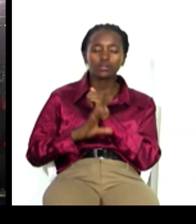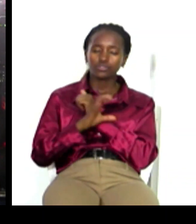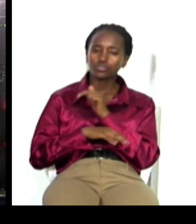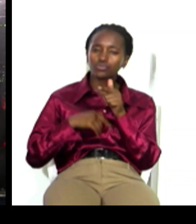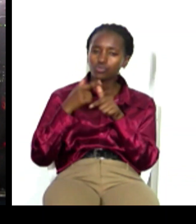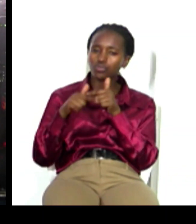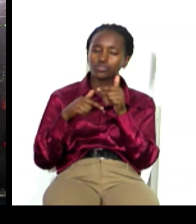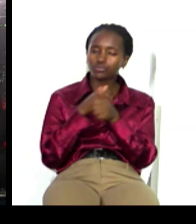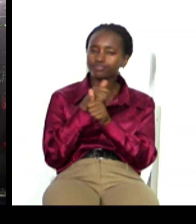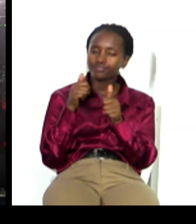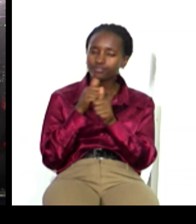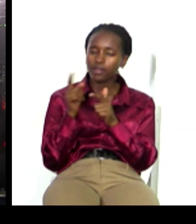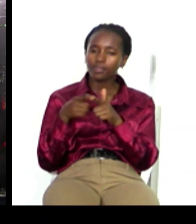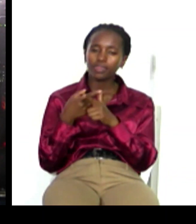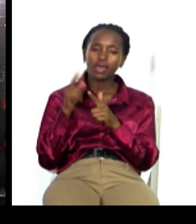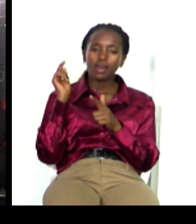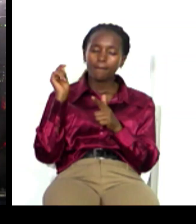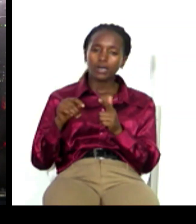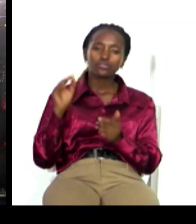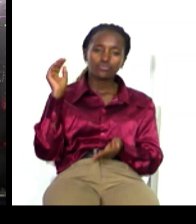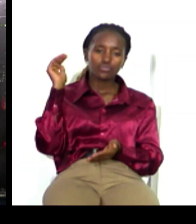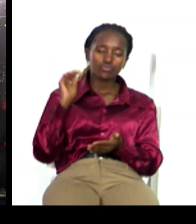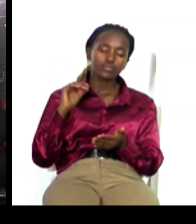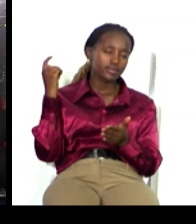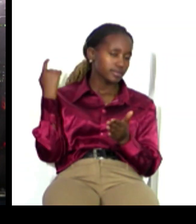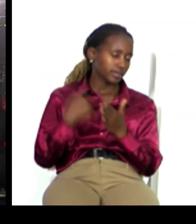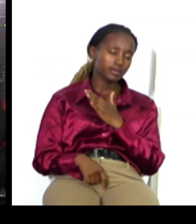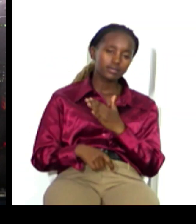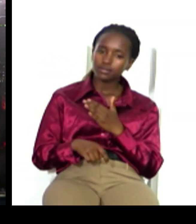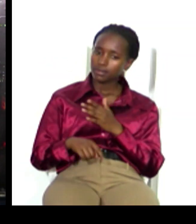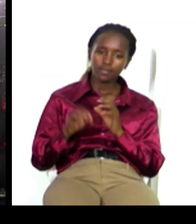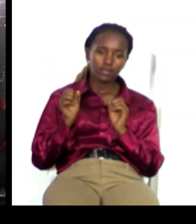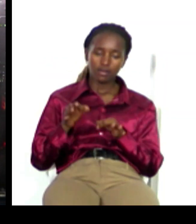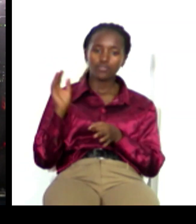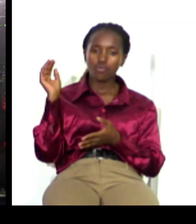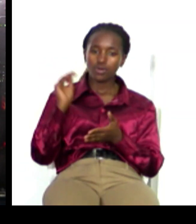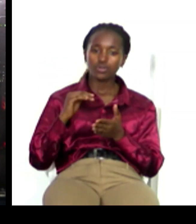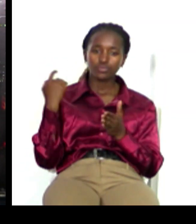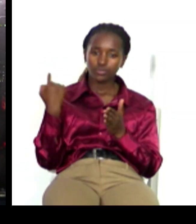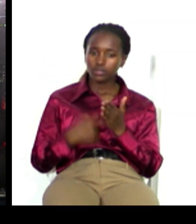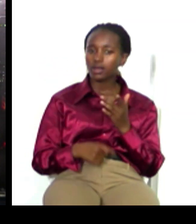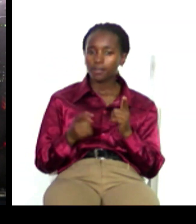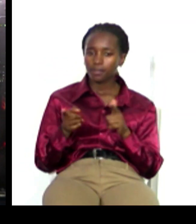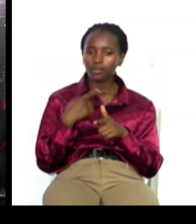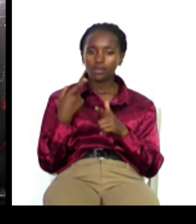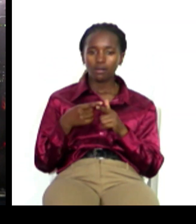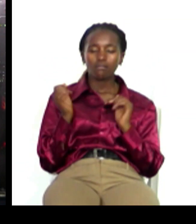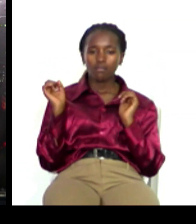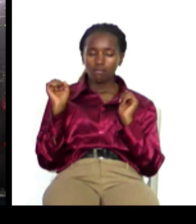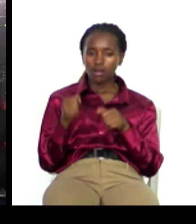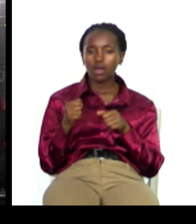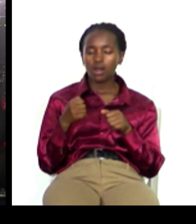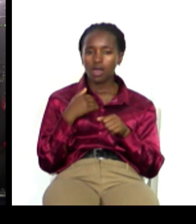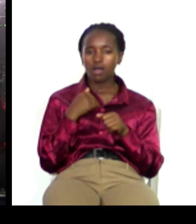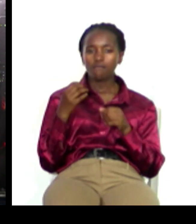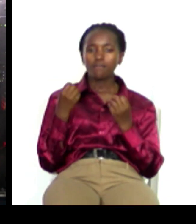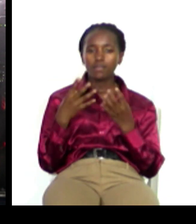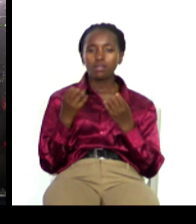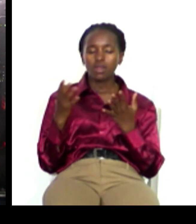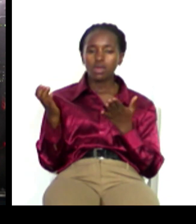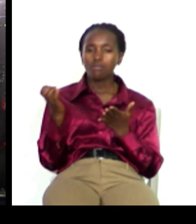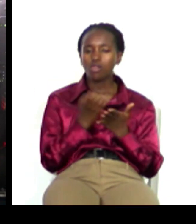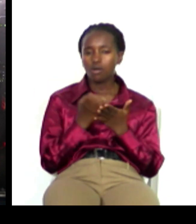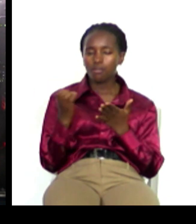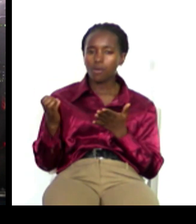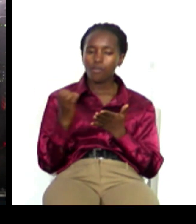need to reduce the rate of taxation. If you reduce the rate of taxation, there are so many employment that are going to